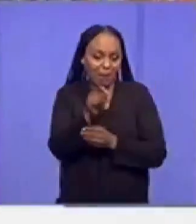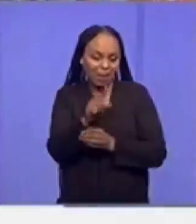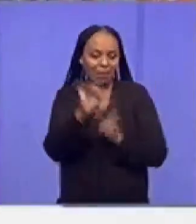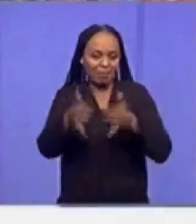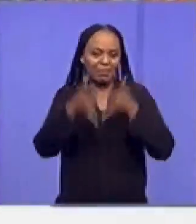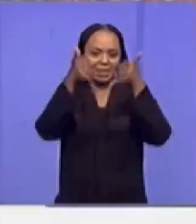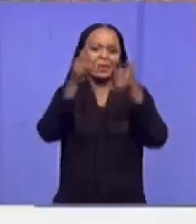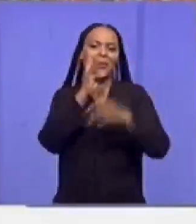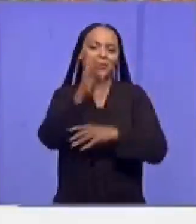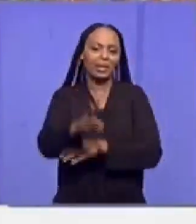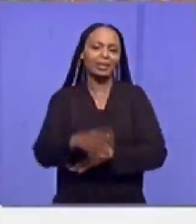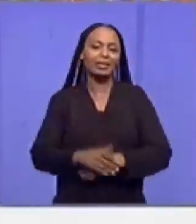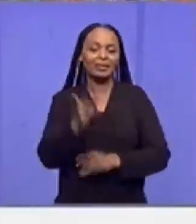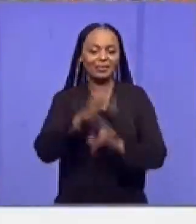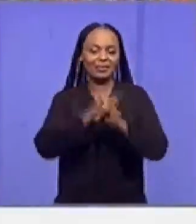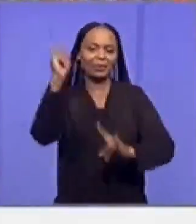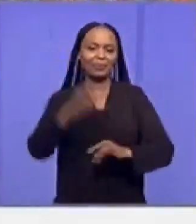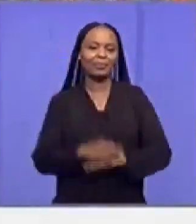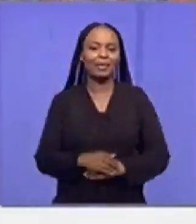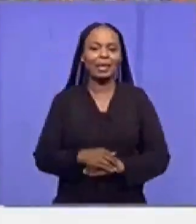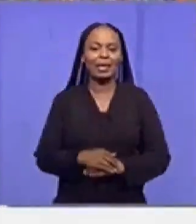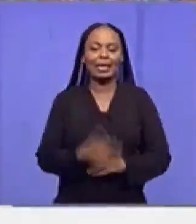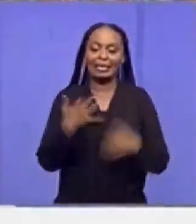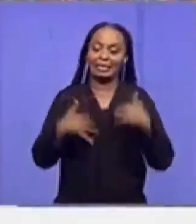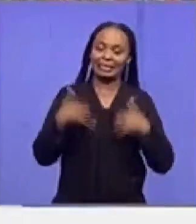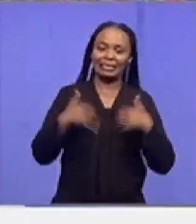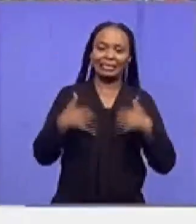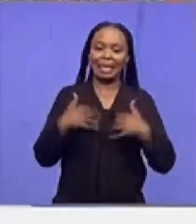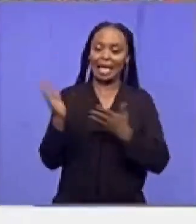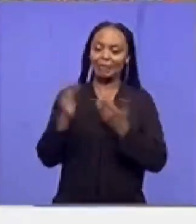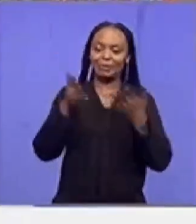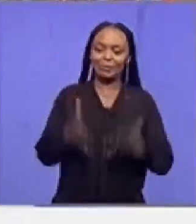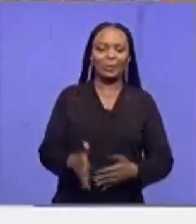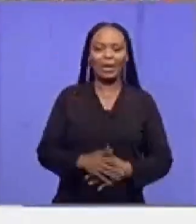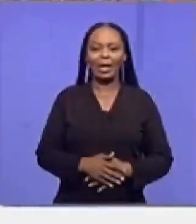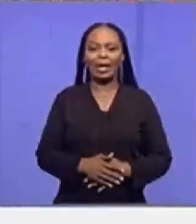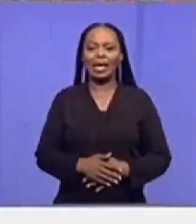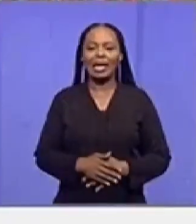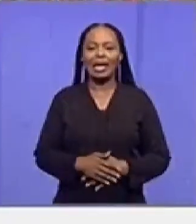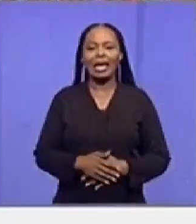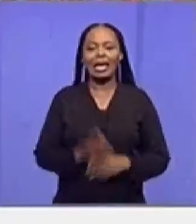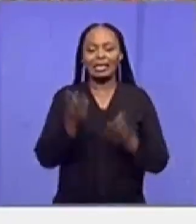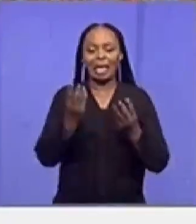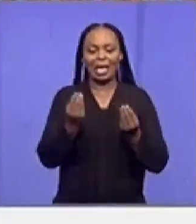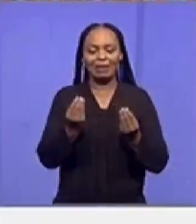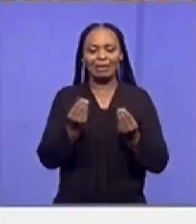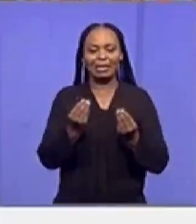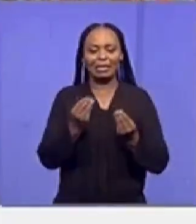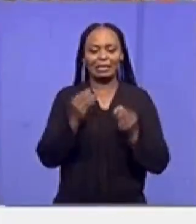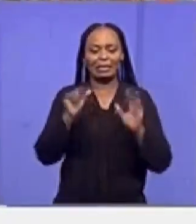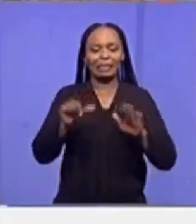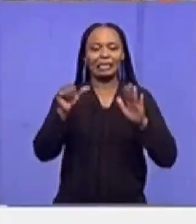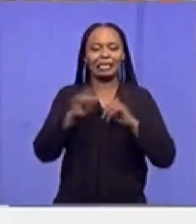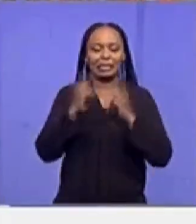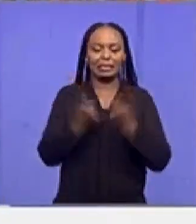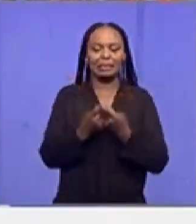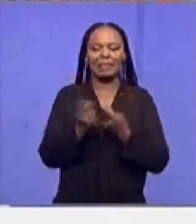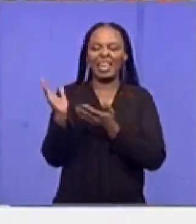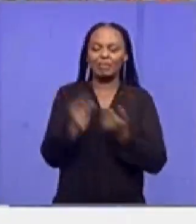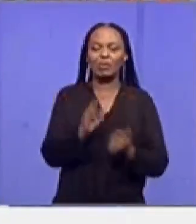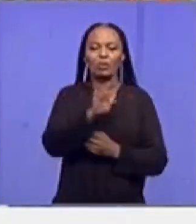I'm excited. I didn't expect this. And we have 16 teams. We expected 21. But